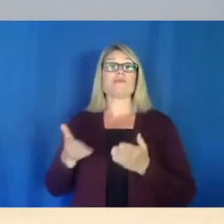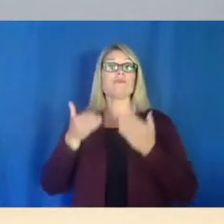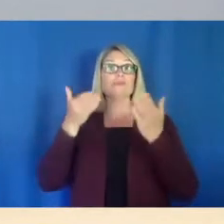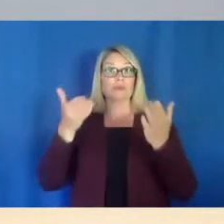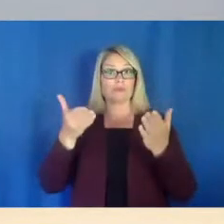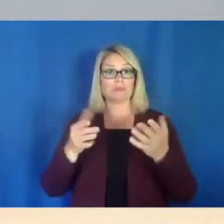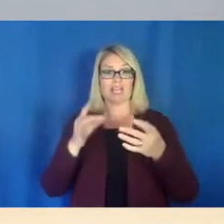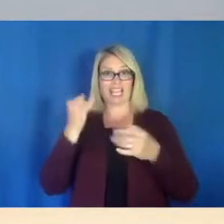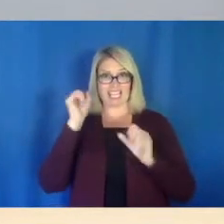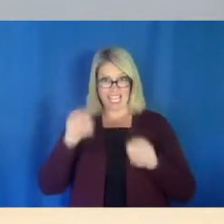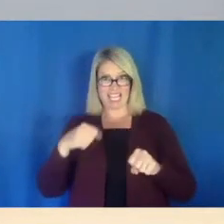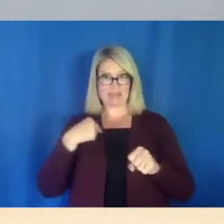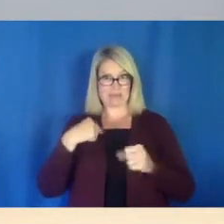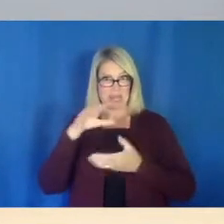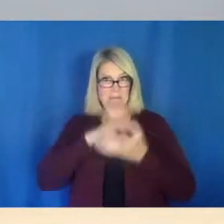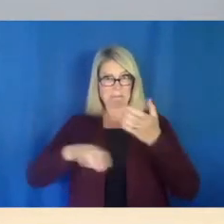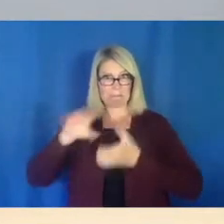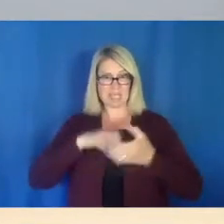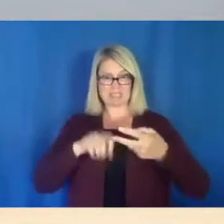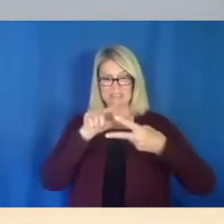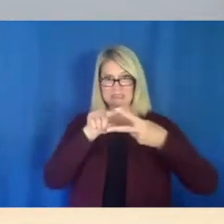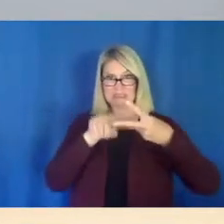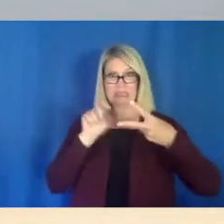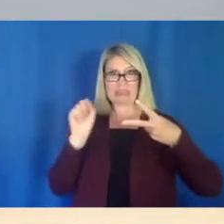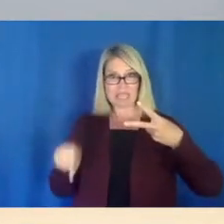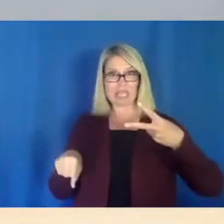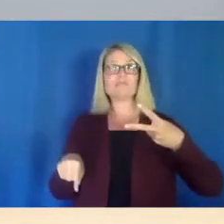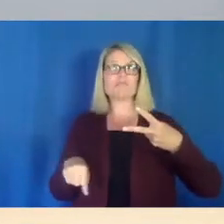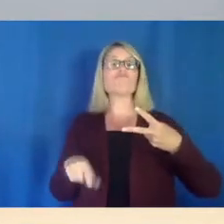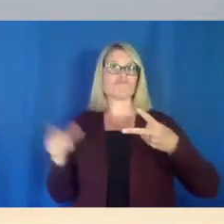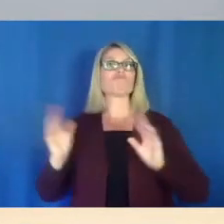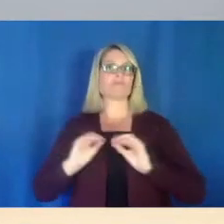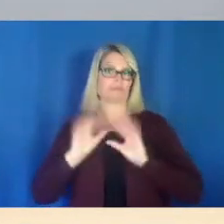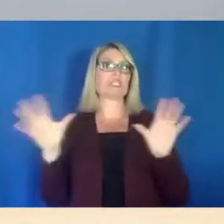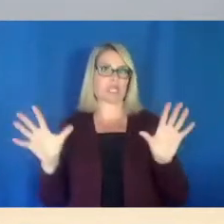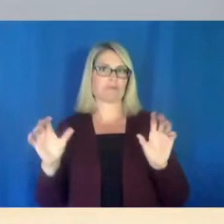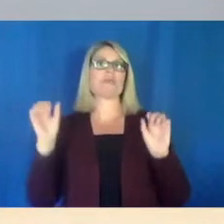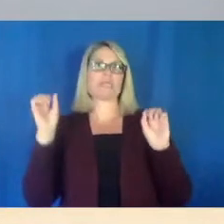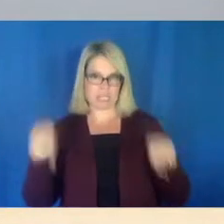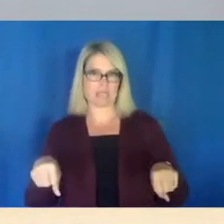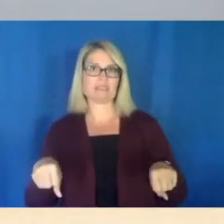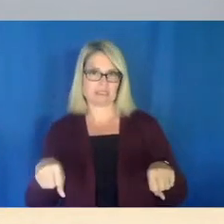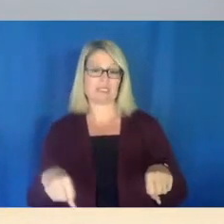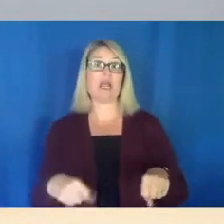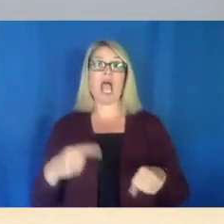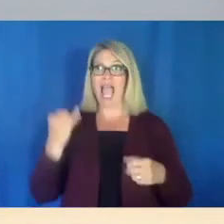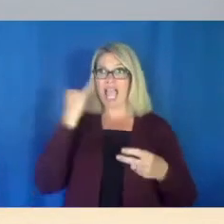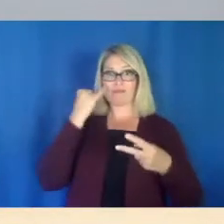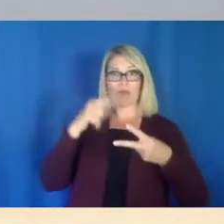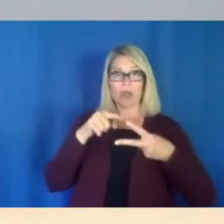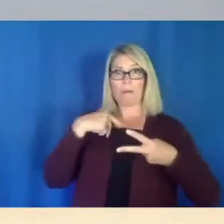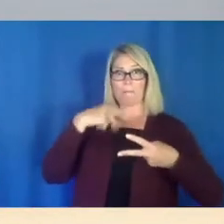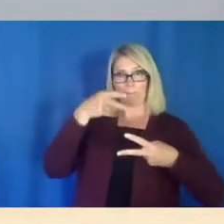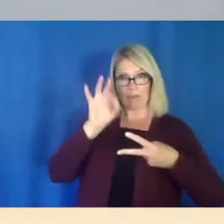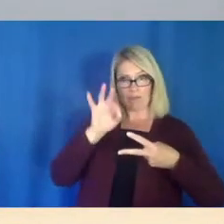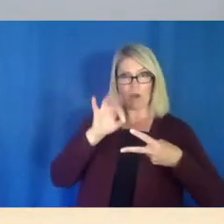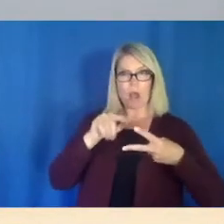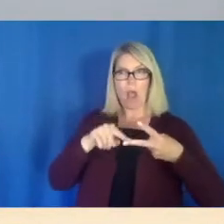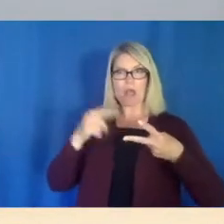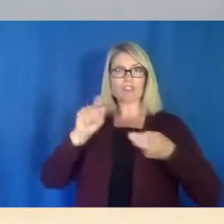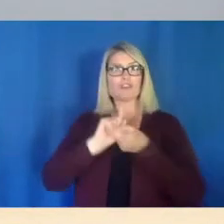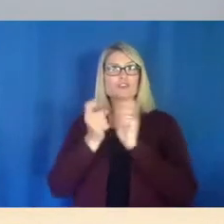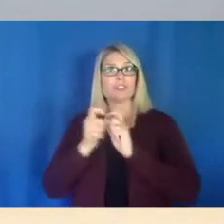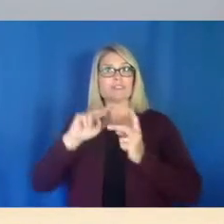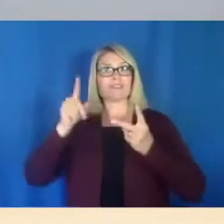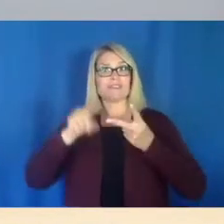mixing mRNA vaccines is clear. These vaccines can be interchanged. If the same product is not available when it is your time